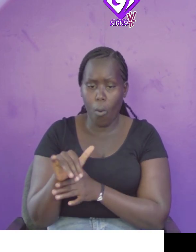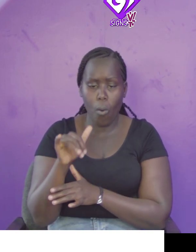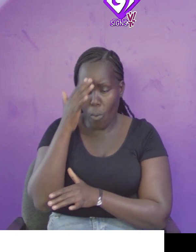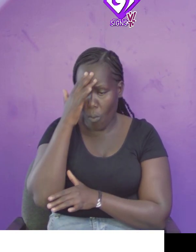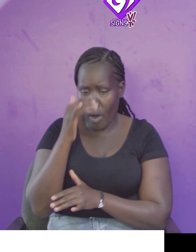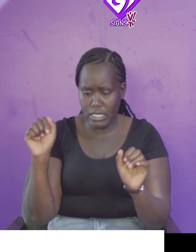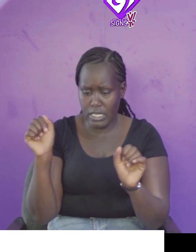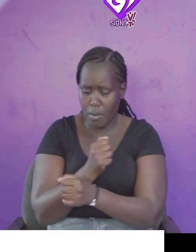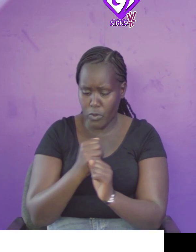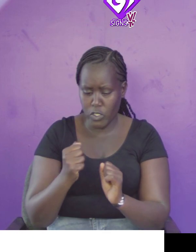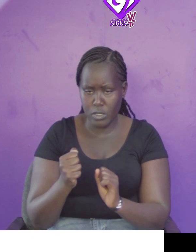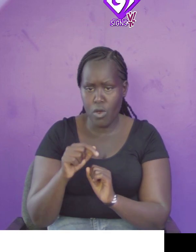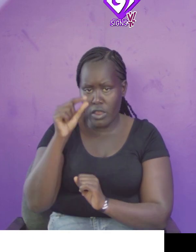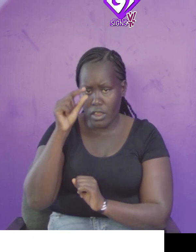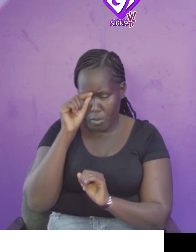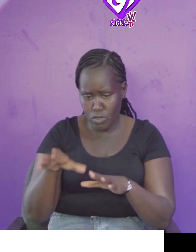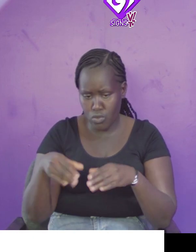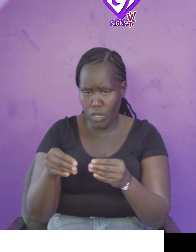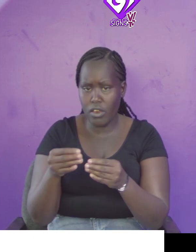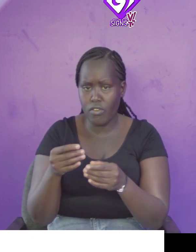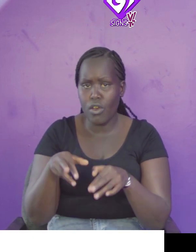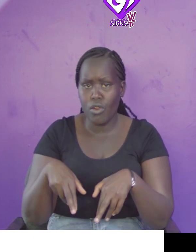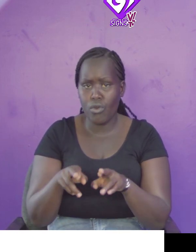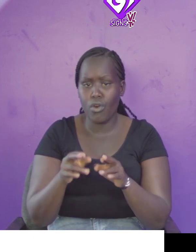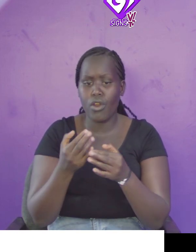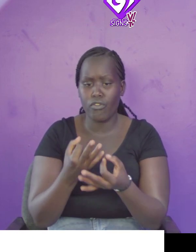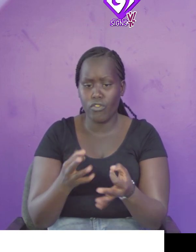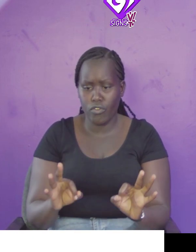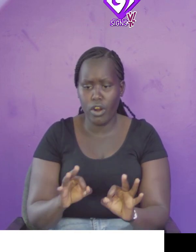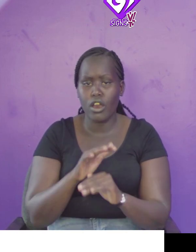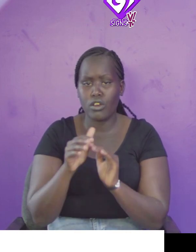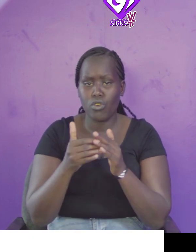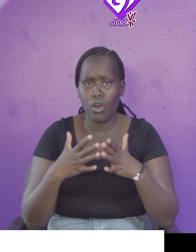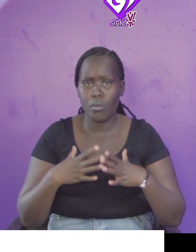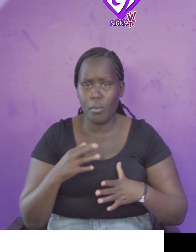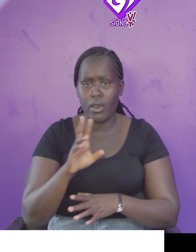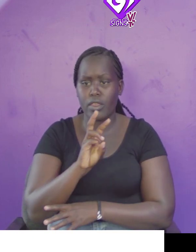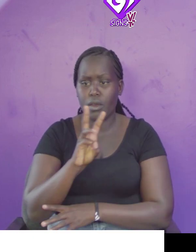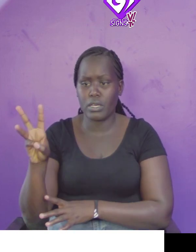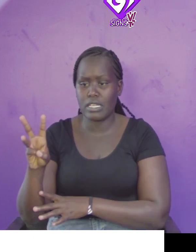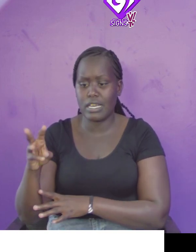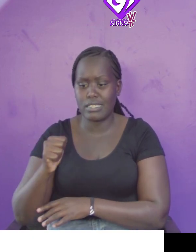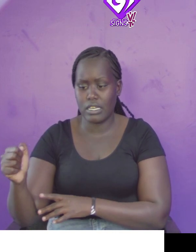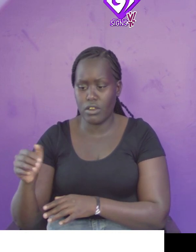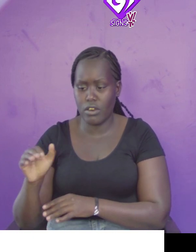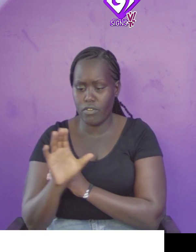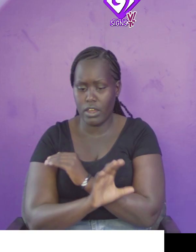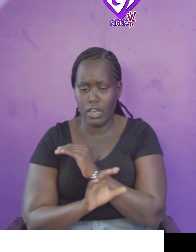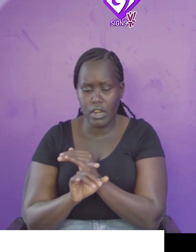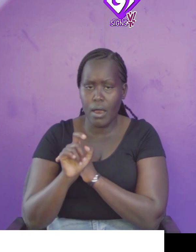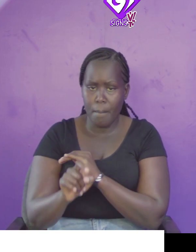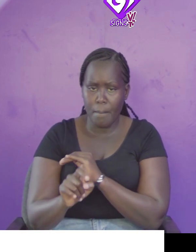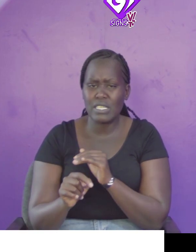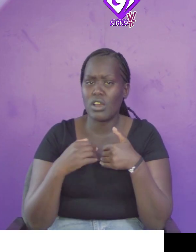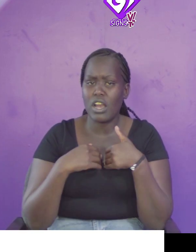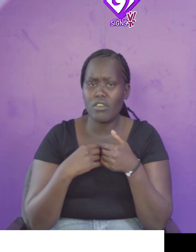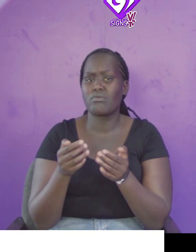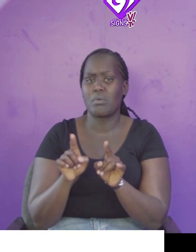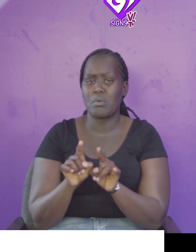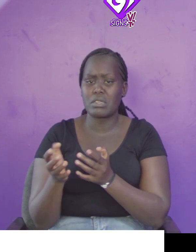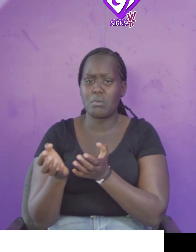road for free to all the people in the western side of this country? Must we package it as a commercial